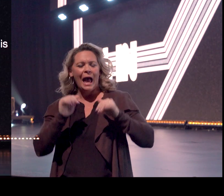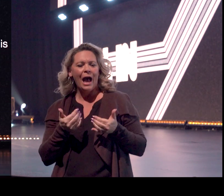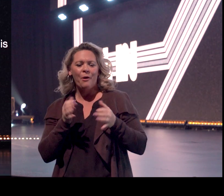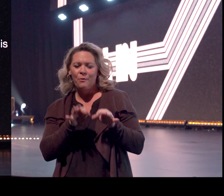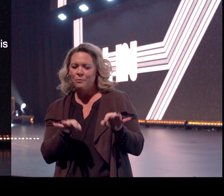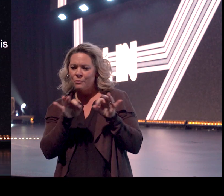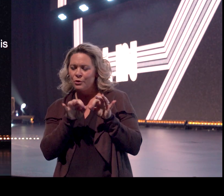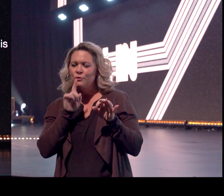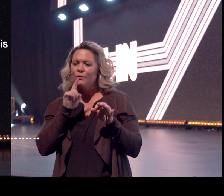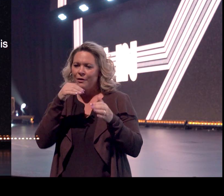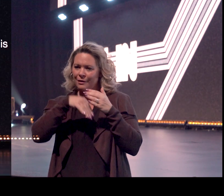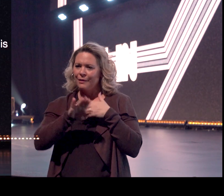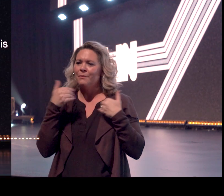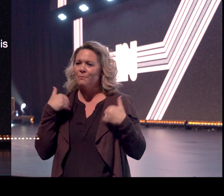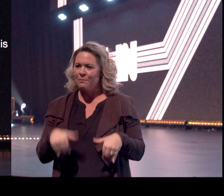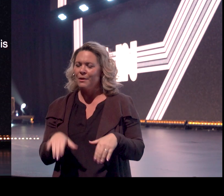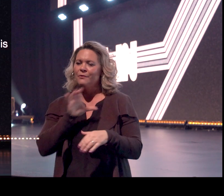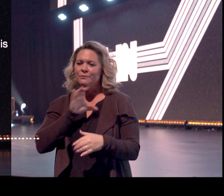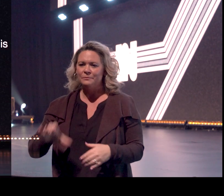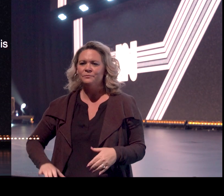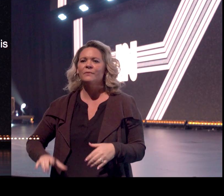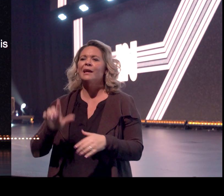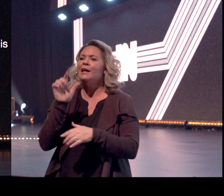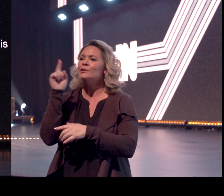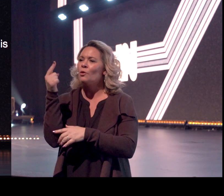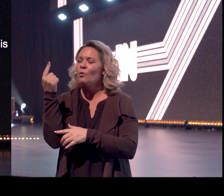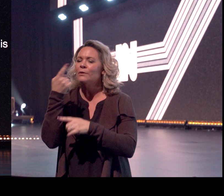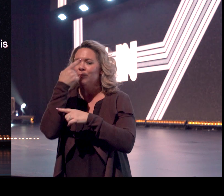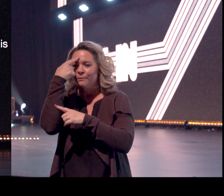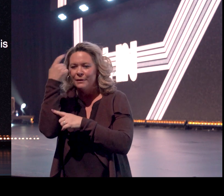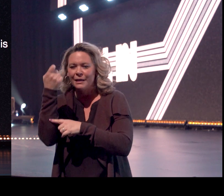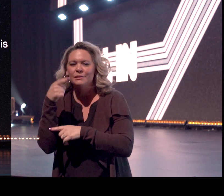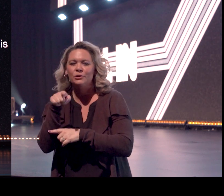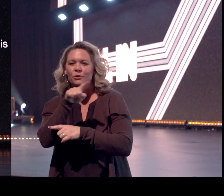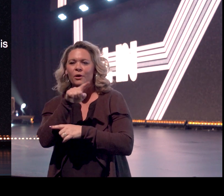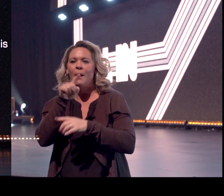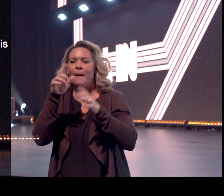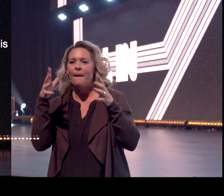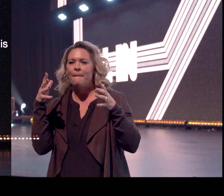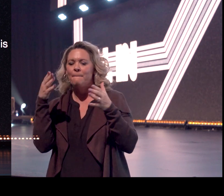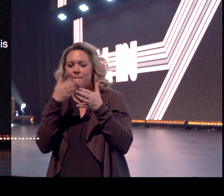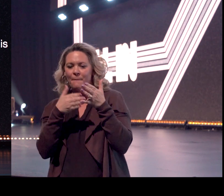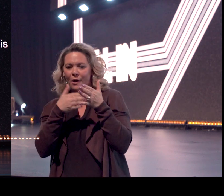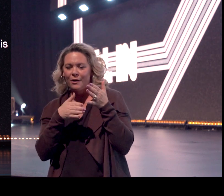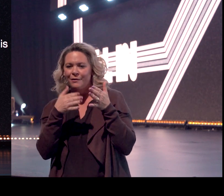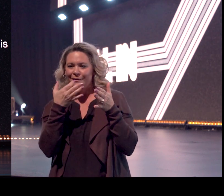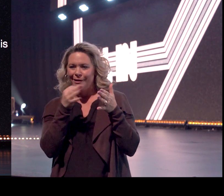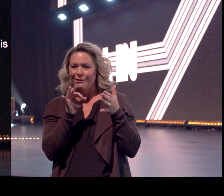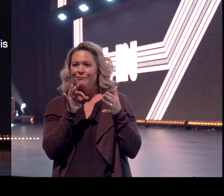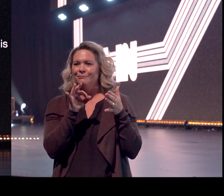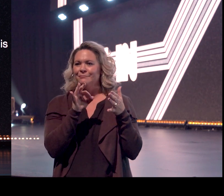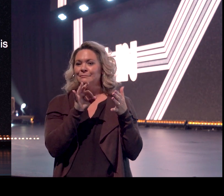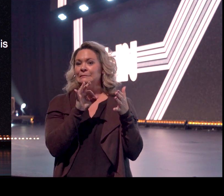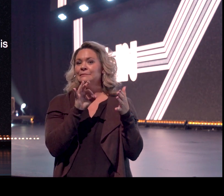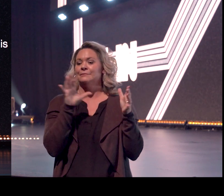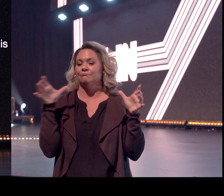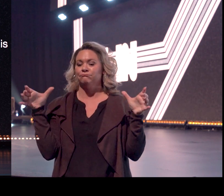how significant you are in the body, it is only because you're a part of it.